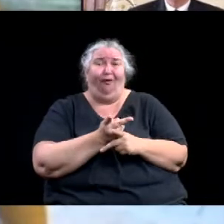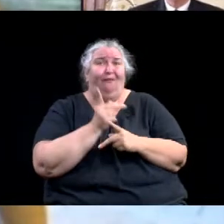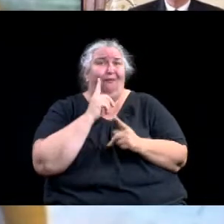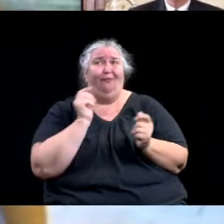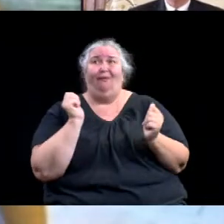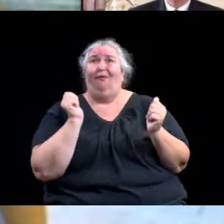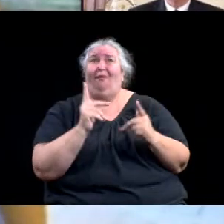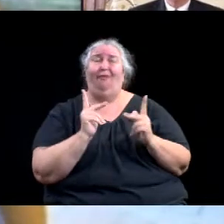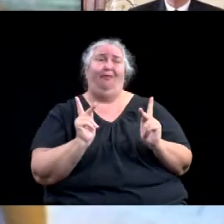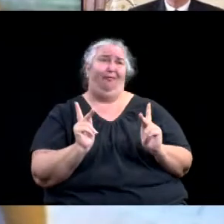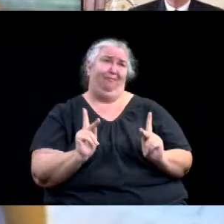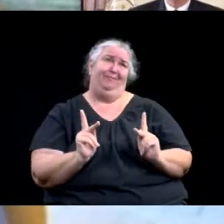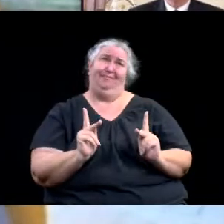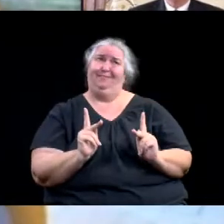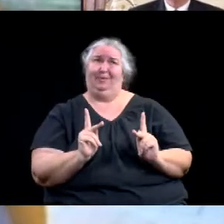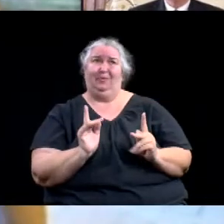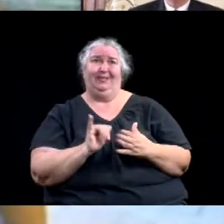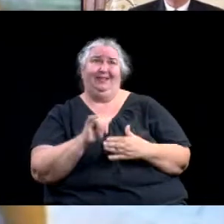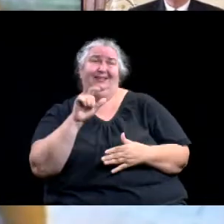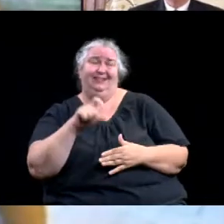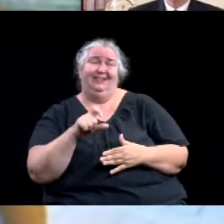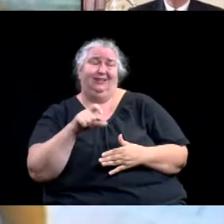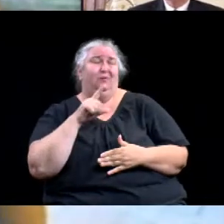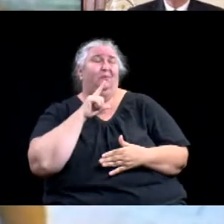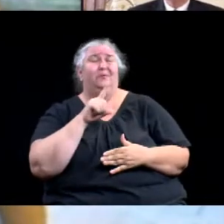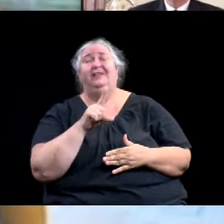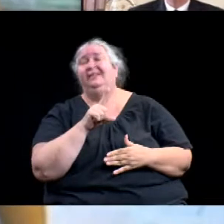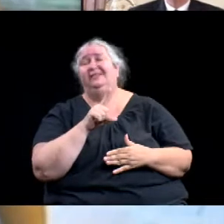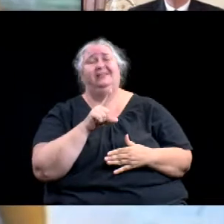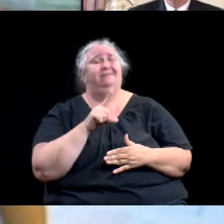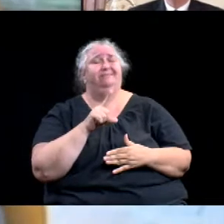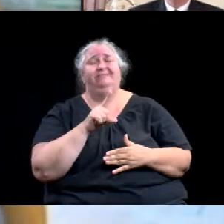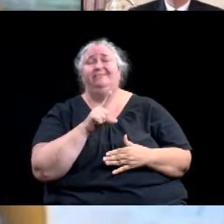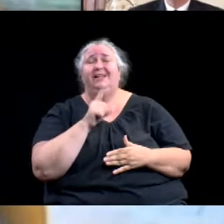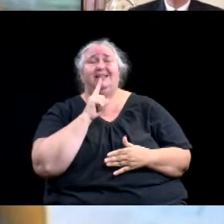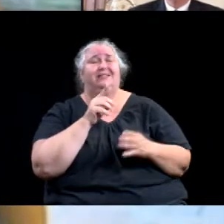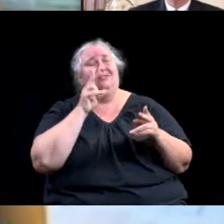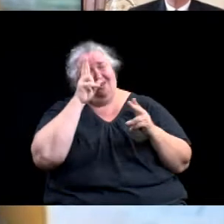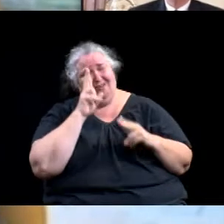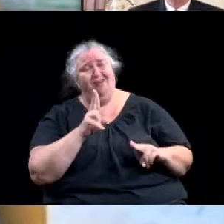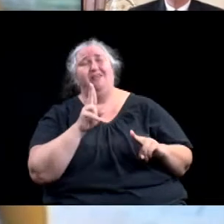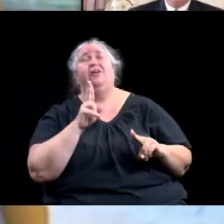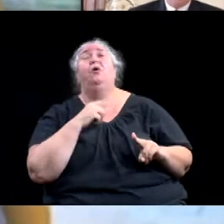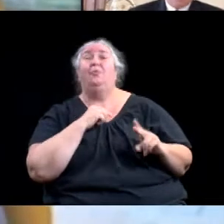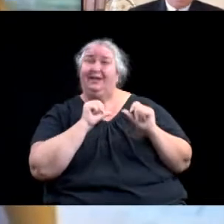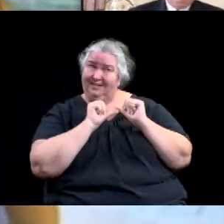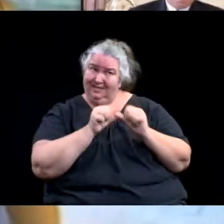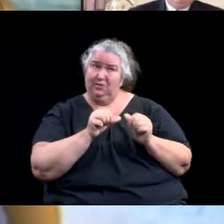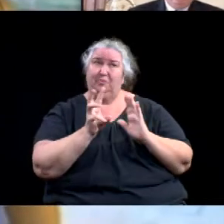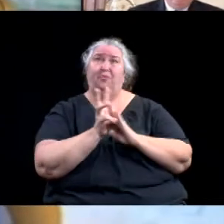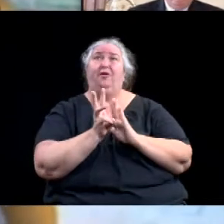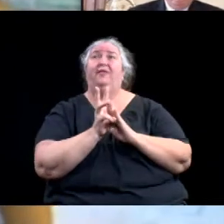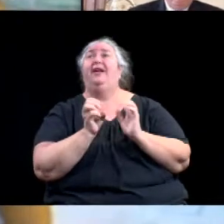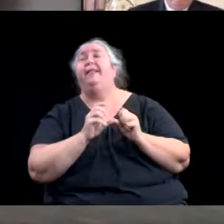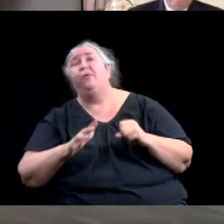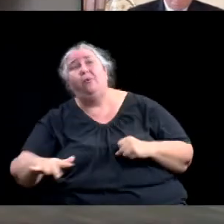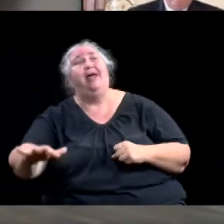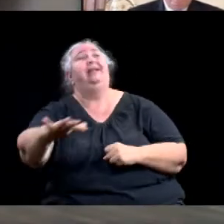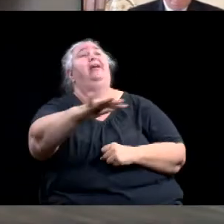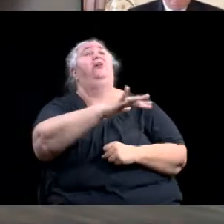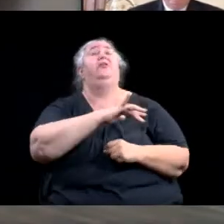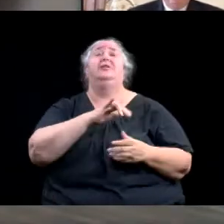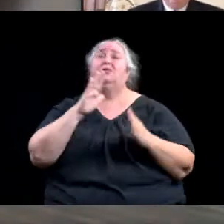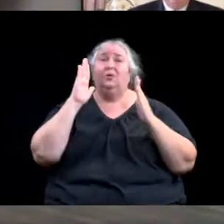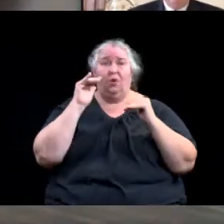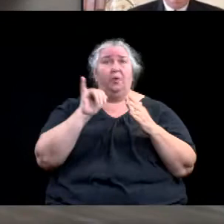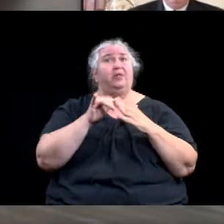the surrounding areas, and hope that we will be there for another 25 years. So thank you very much. Thank you for your work, Ms. Jingle. We